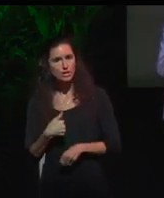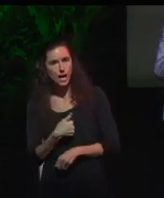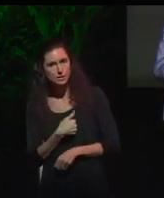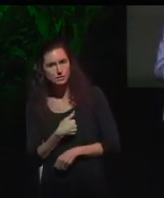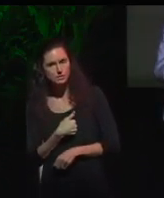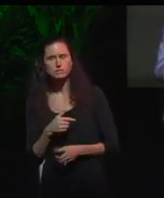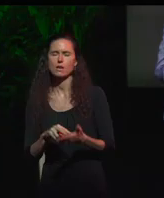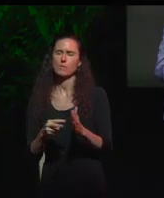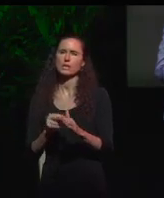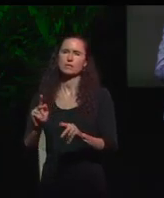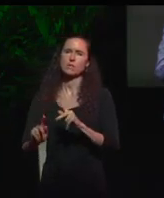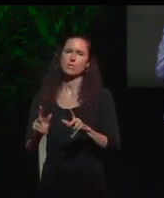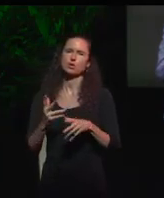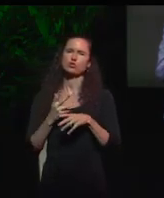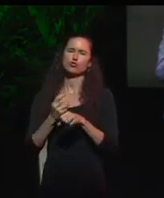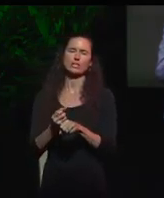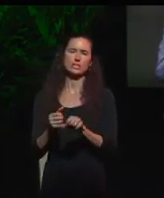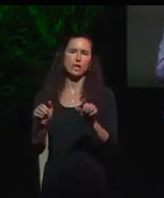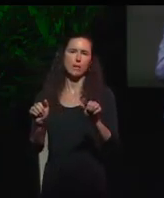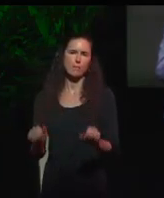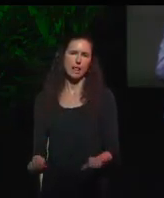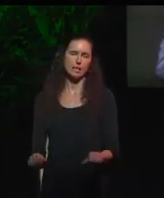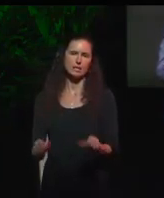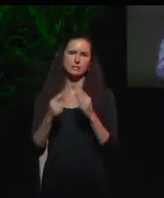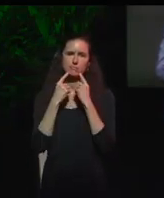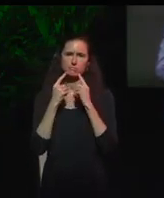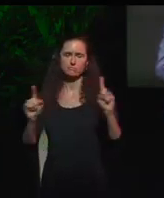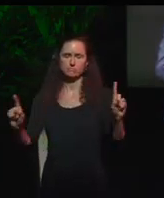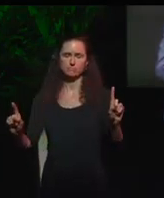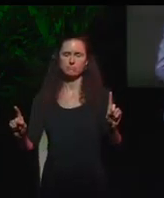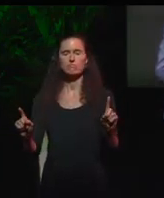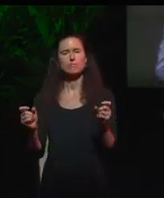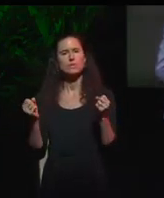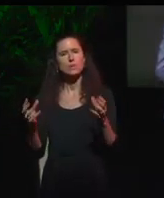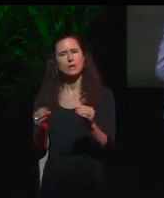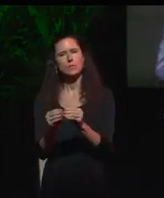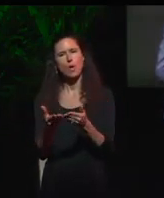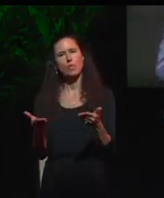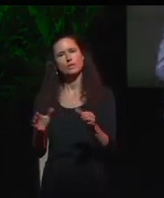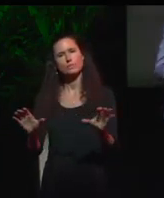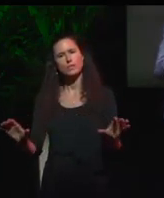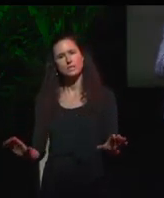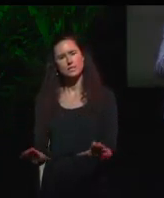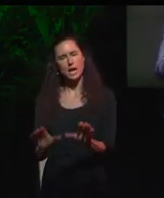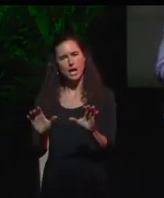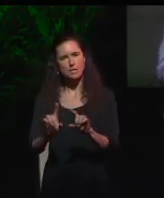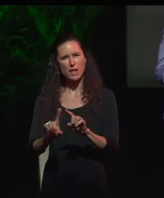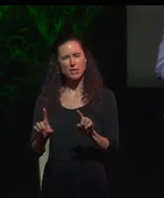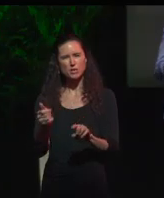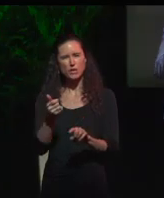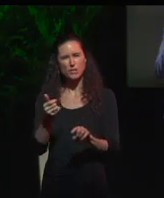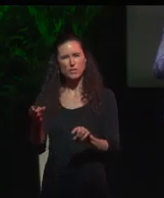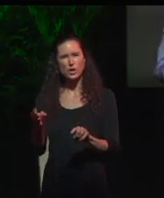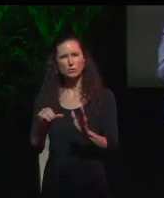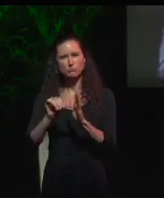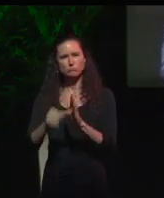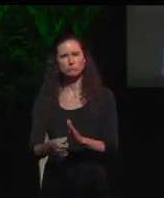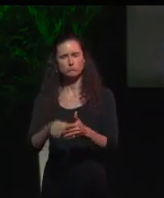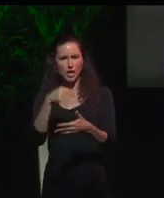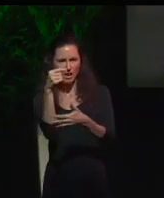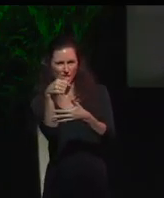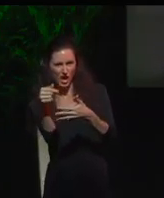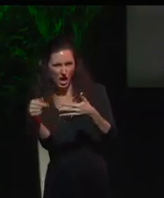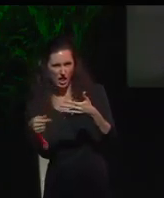confidence in our ability to deliver. There's a lot more that we've done in terms of reaching those summits, but those are just some of the highlights, and I want us to